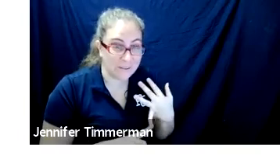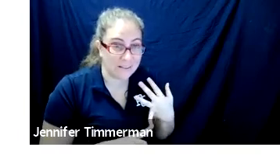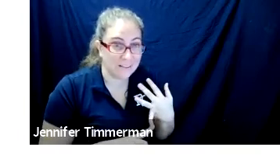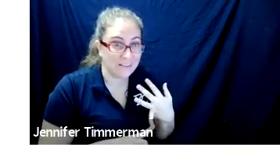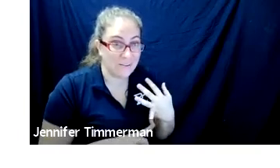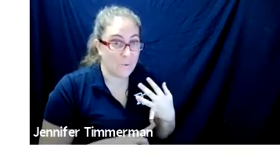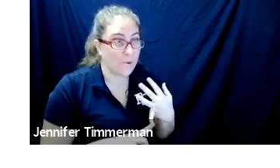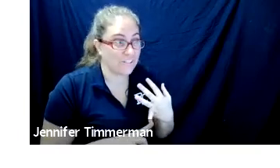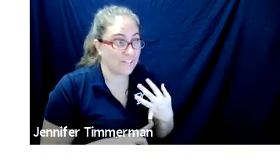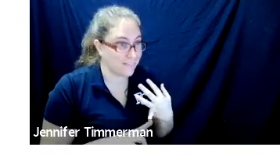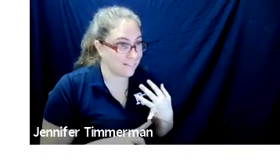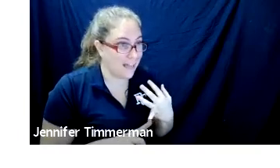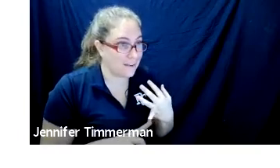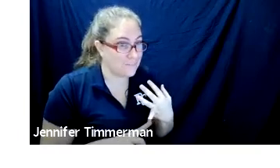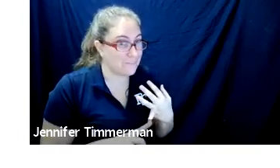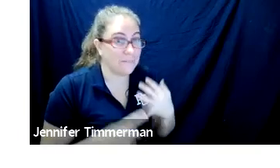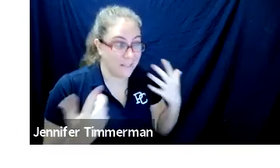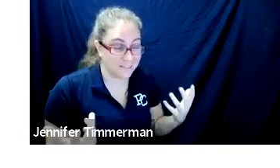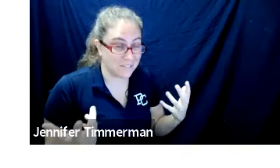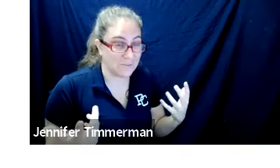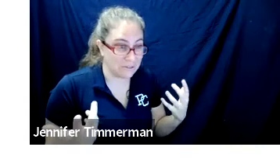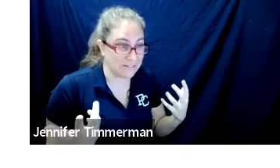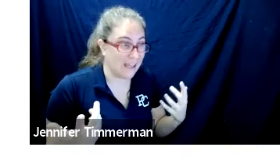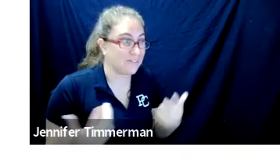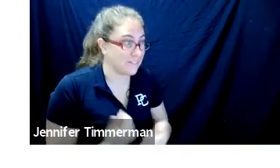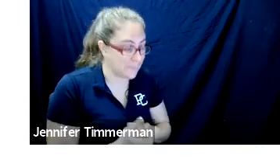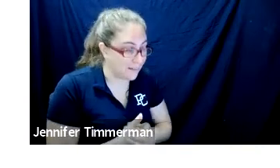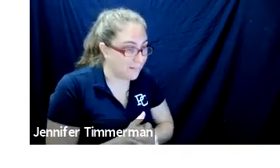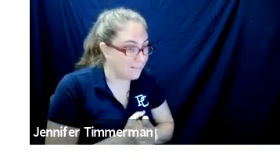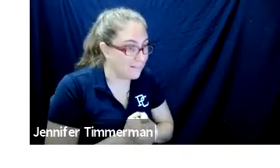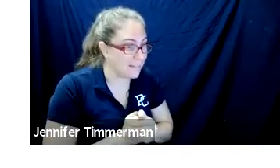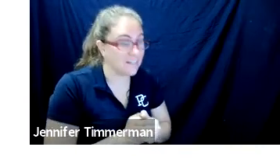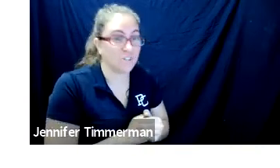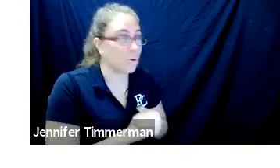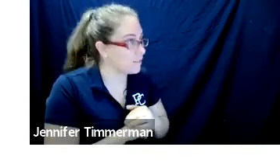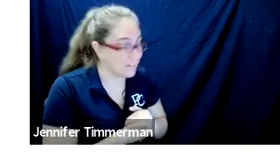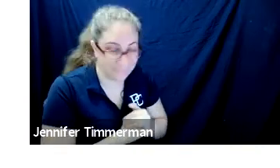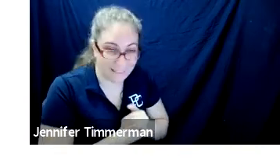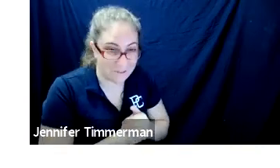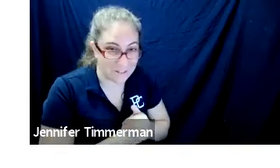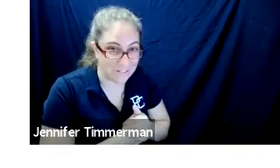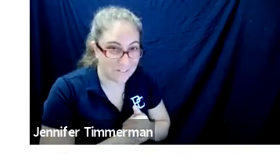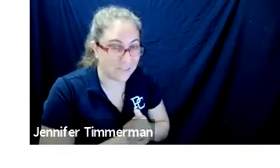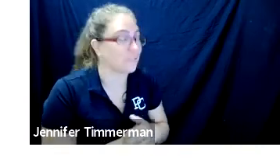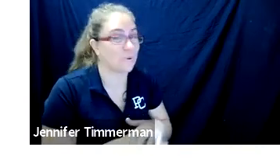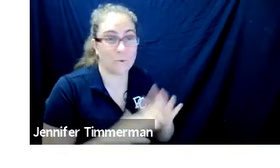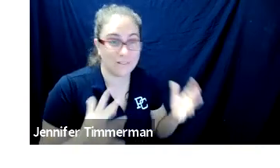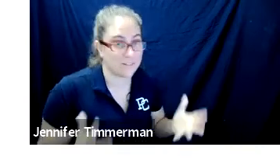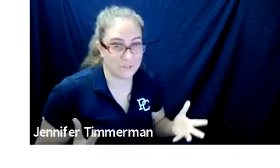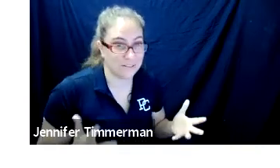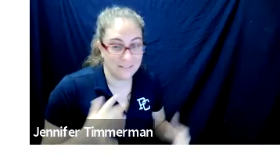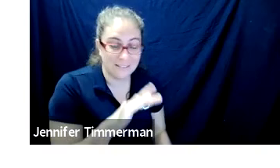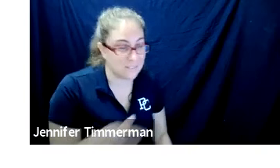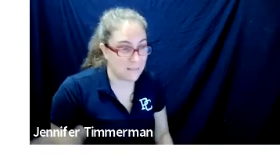they're doing, which is a lot. Plus, you learned how to spell in a totally different language, in a